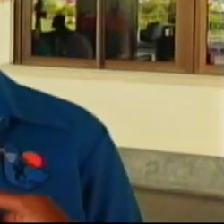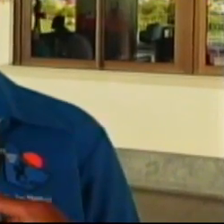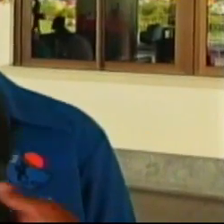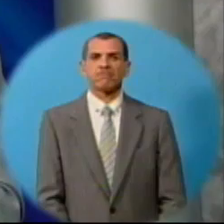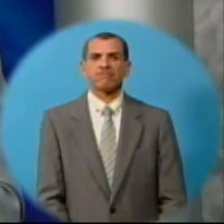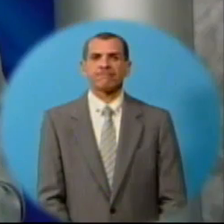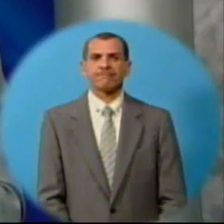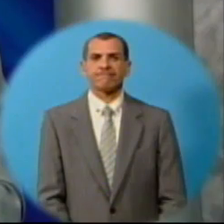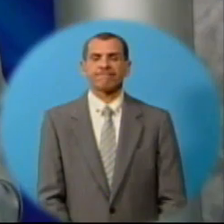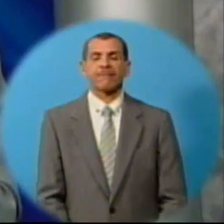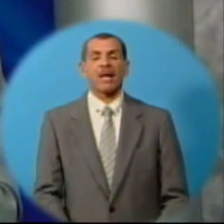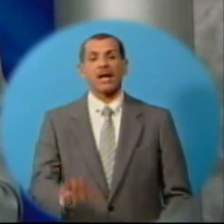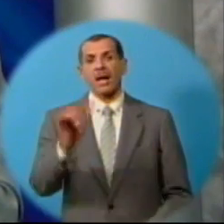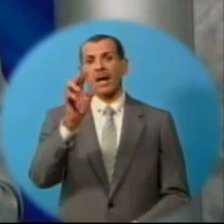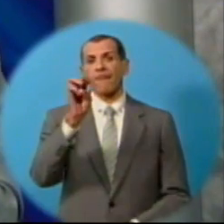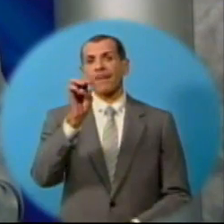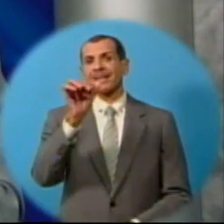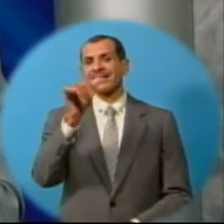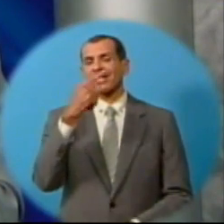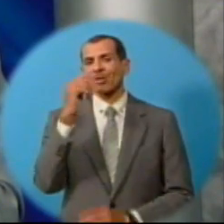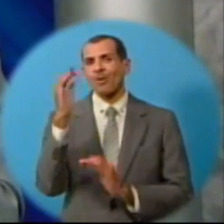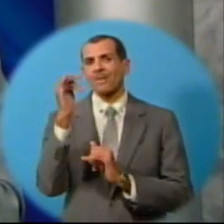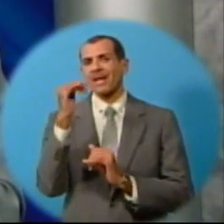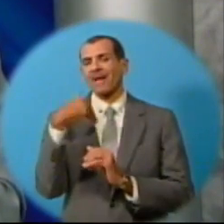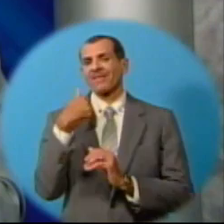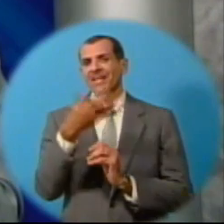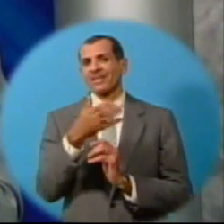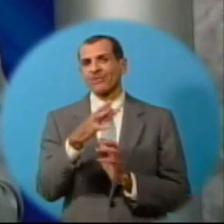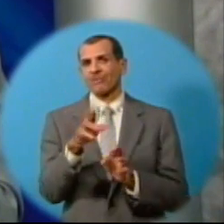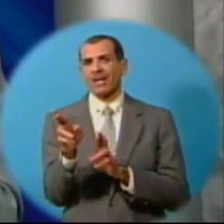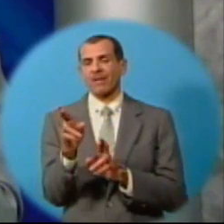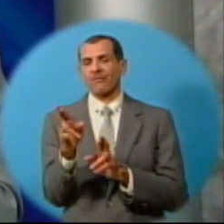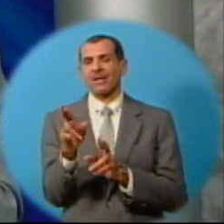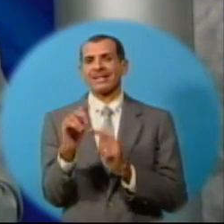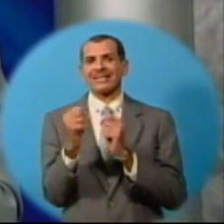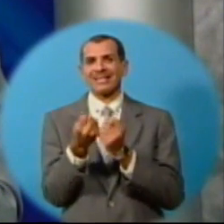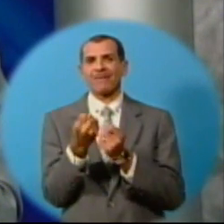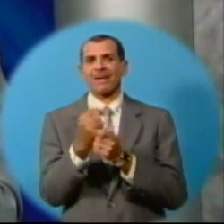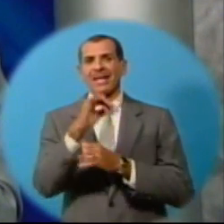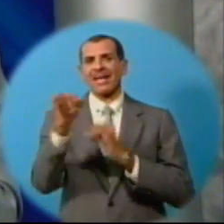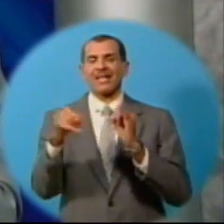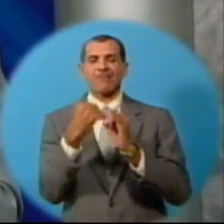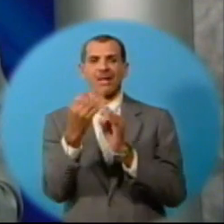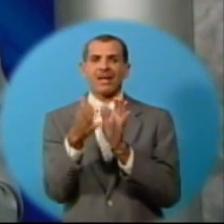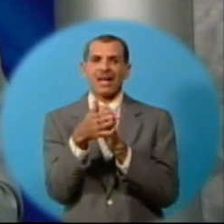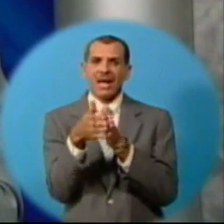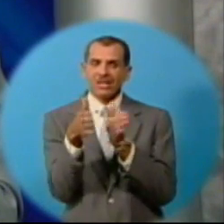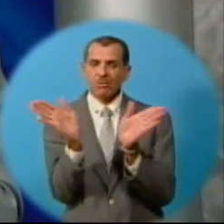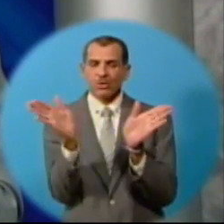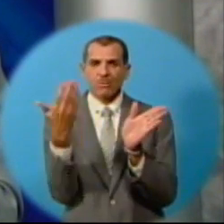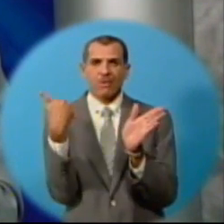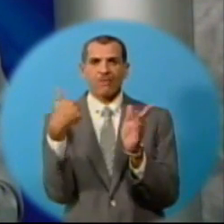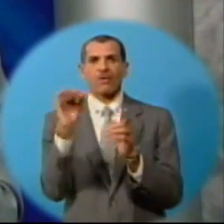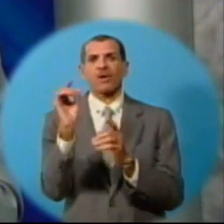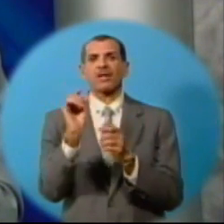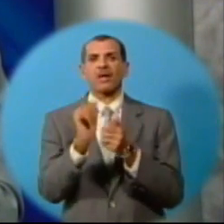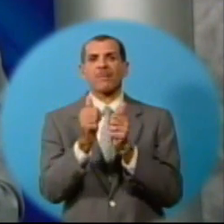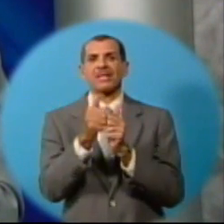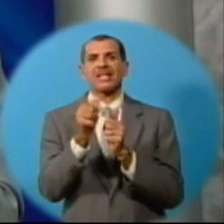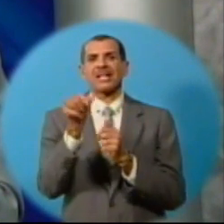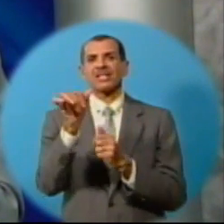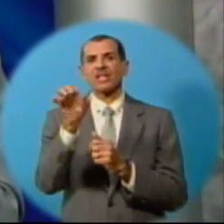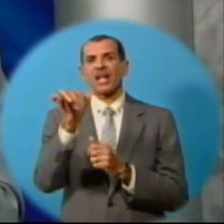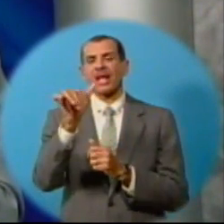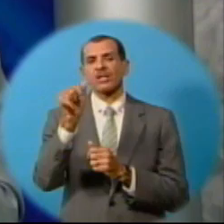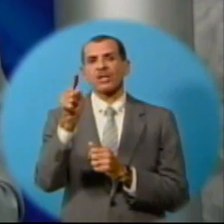again. Well, Cummins is hoping to get things in place for the team to get more international exposure before the games in Glasgow next year.